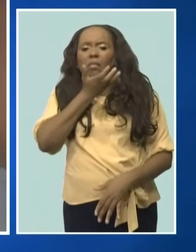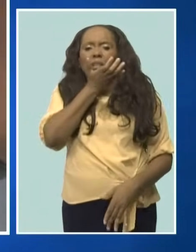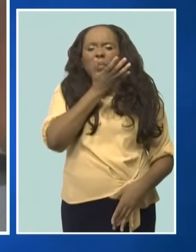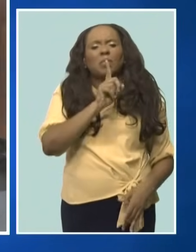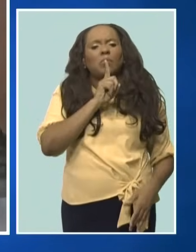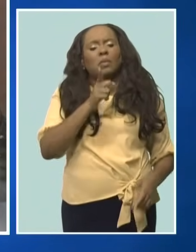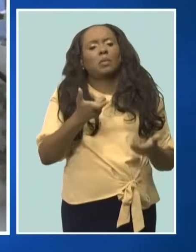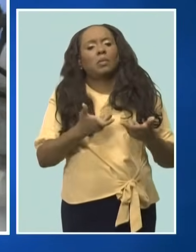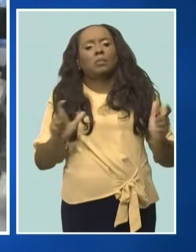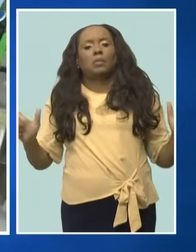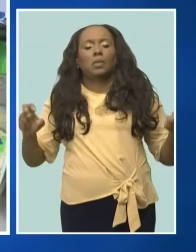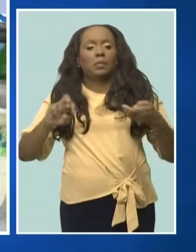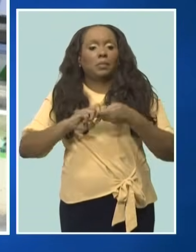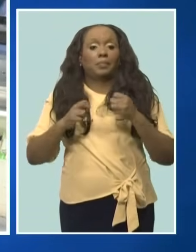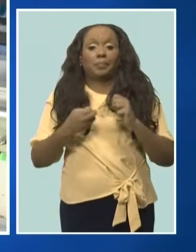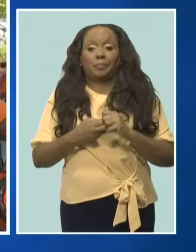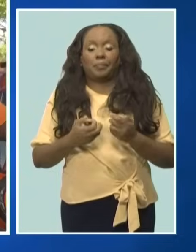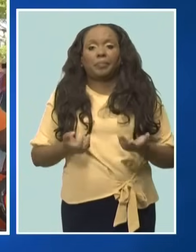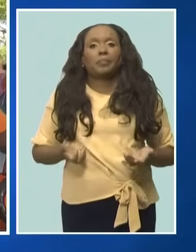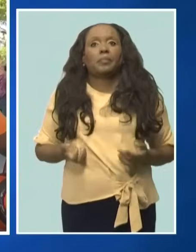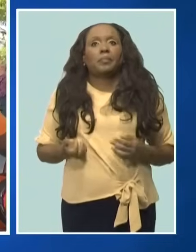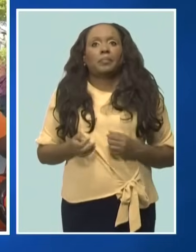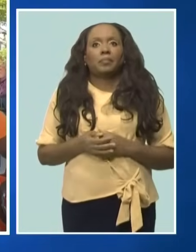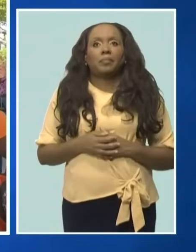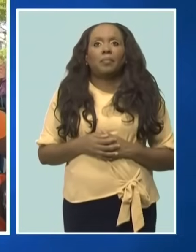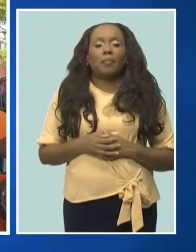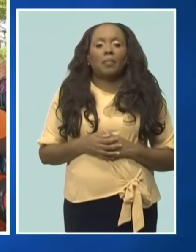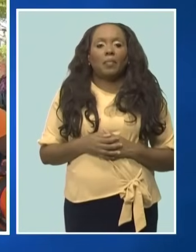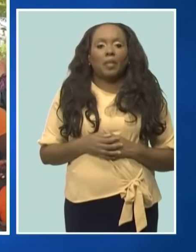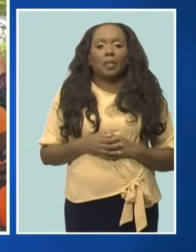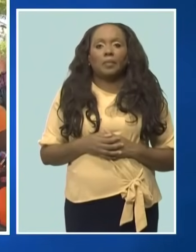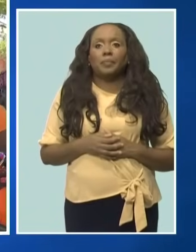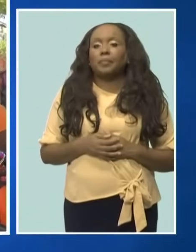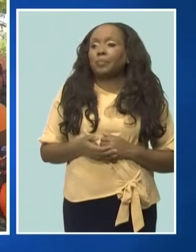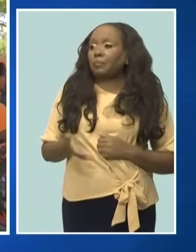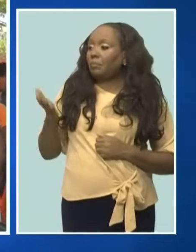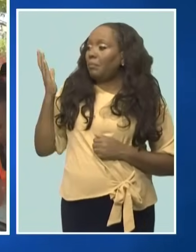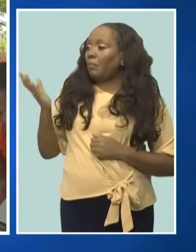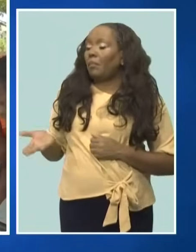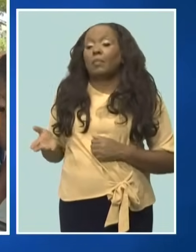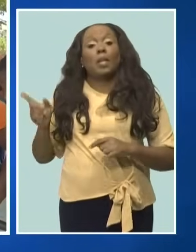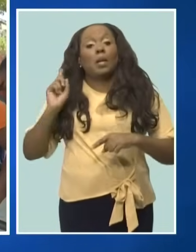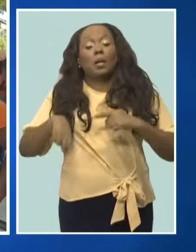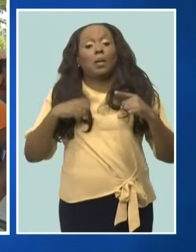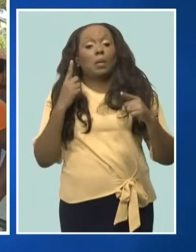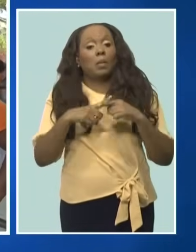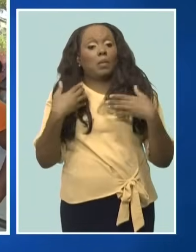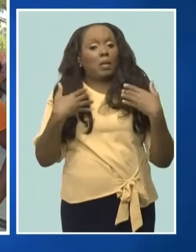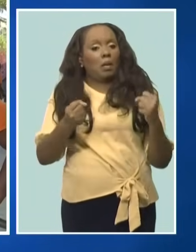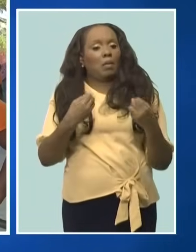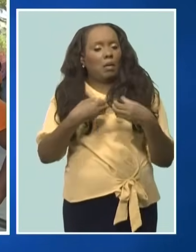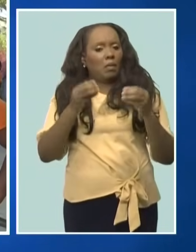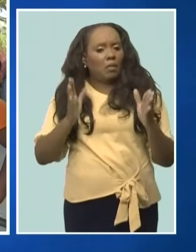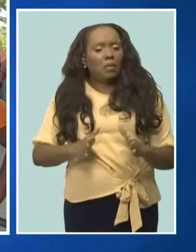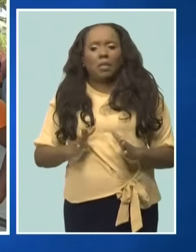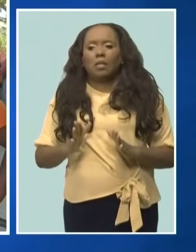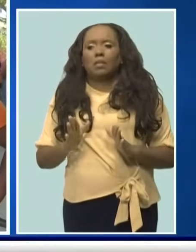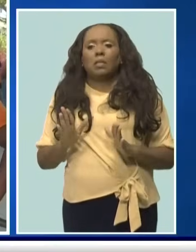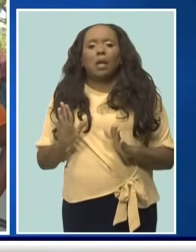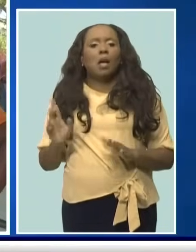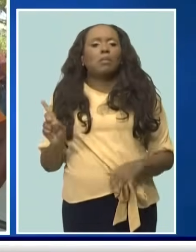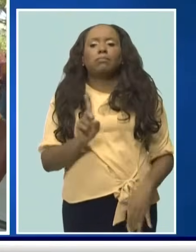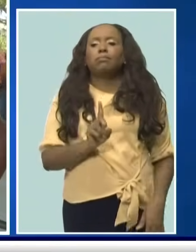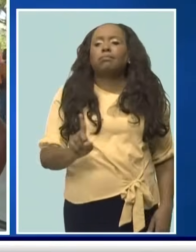a concern for them. Generally speaking, when the officers from the Environmental Health Department go around, we would